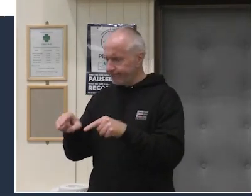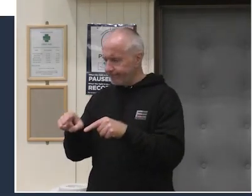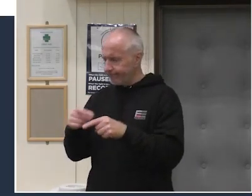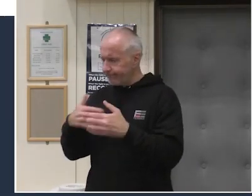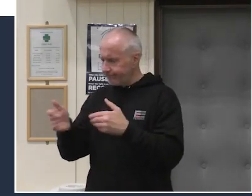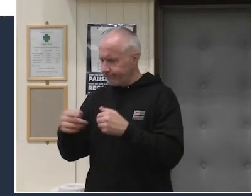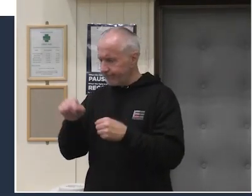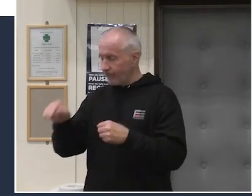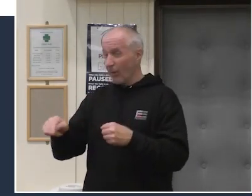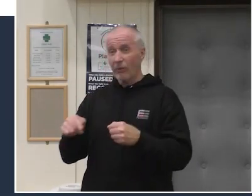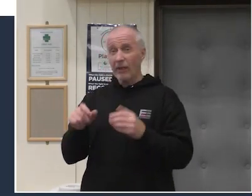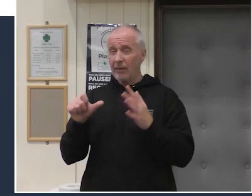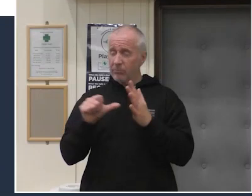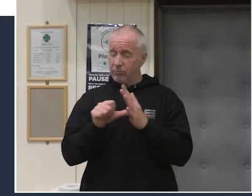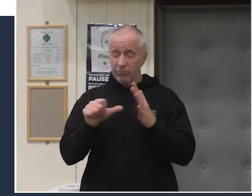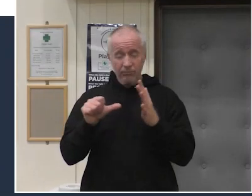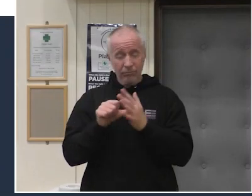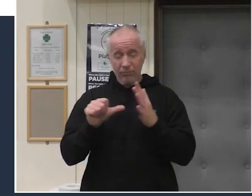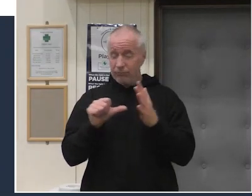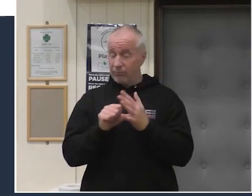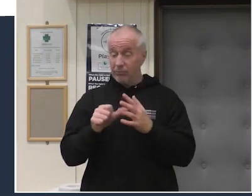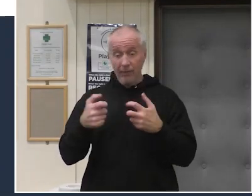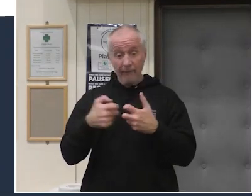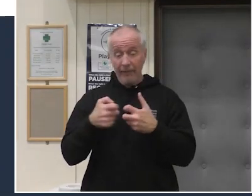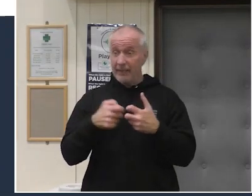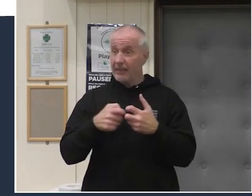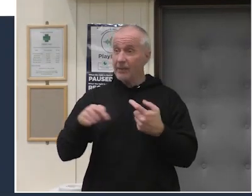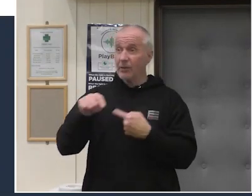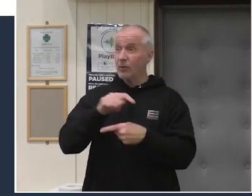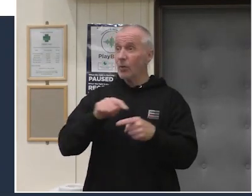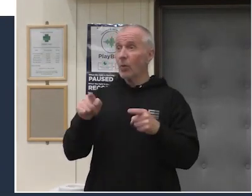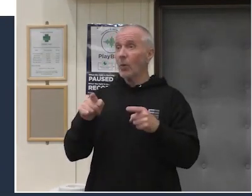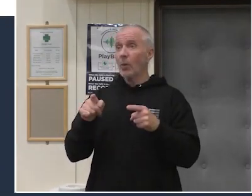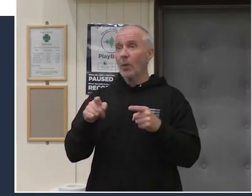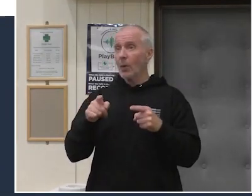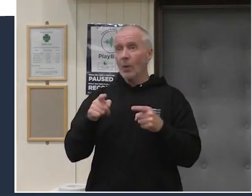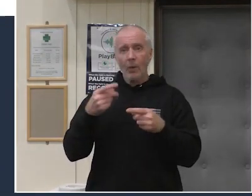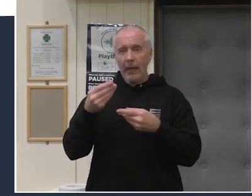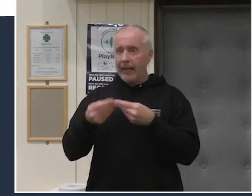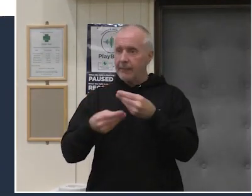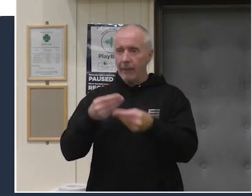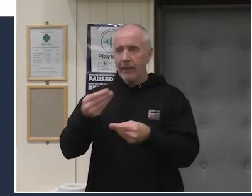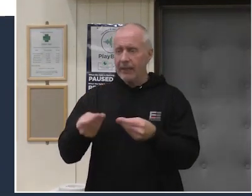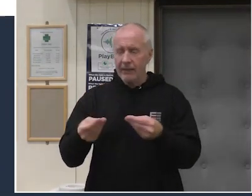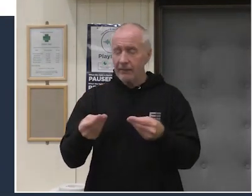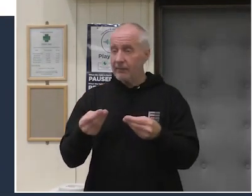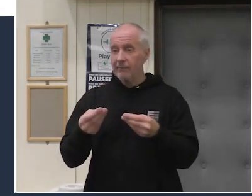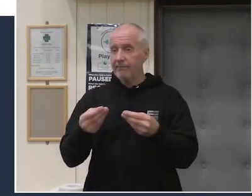very difficult physics to try and explain even to an experimentalist,